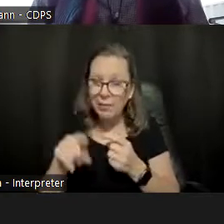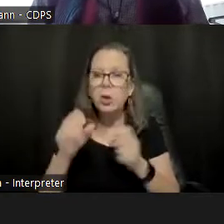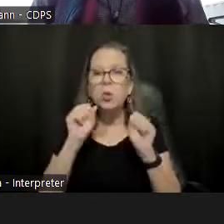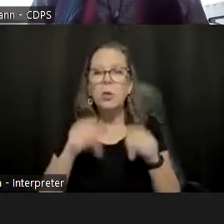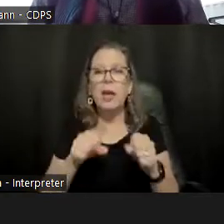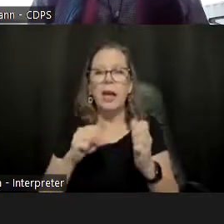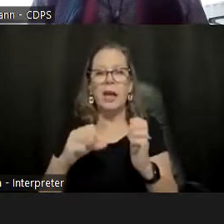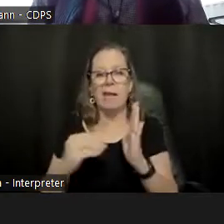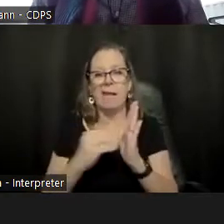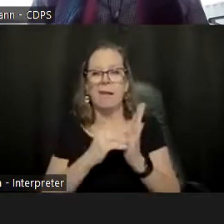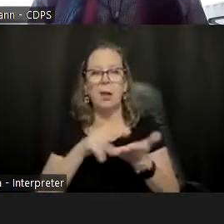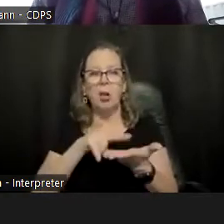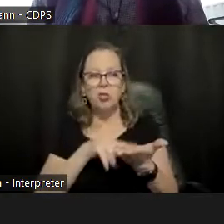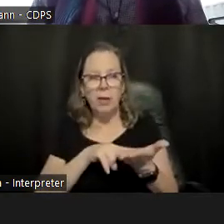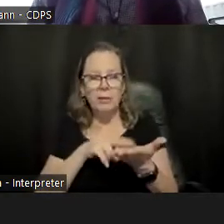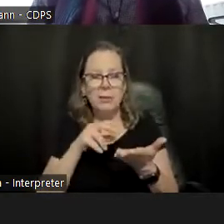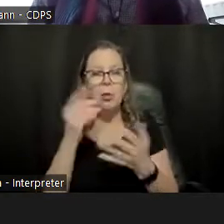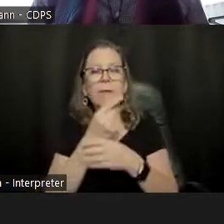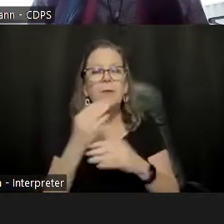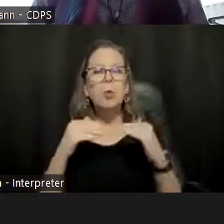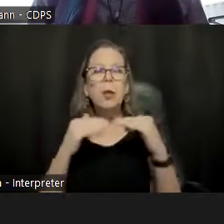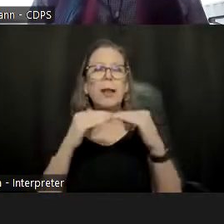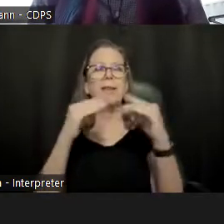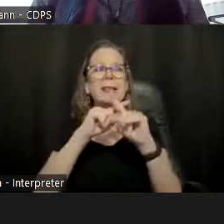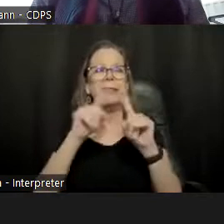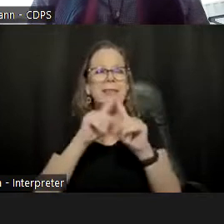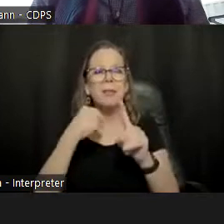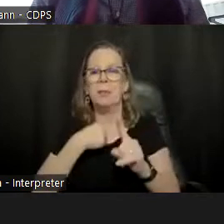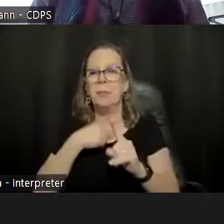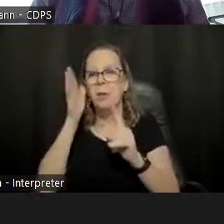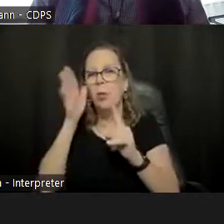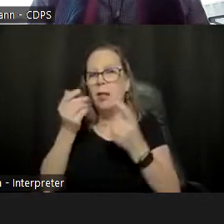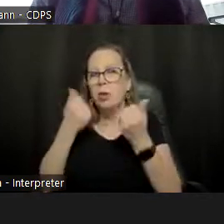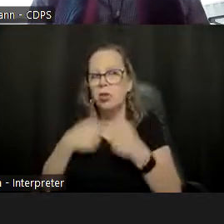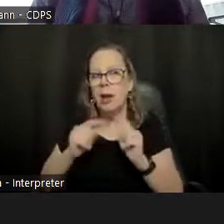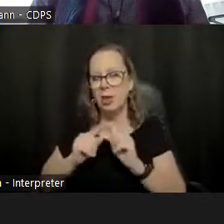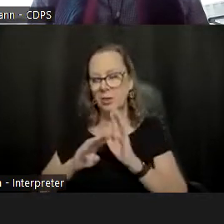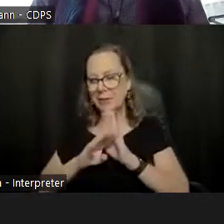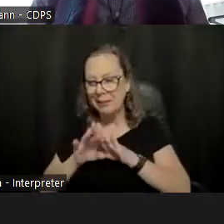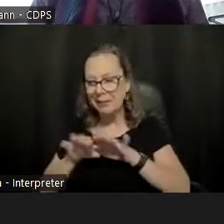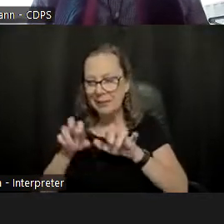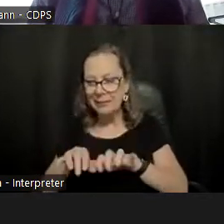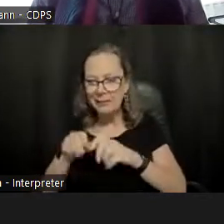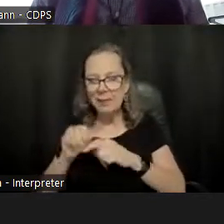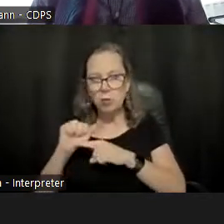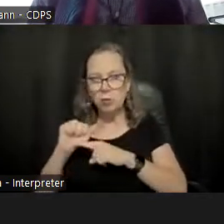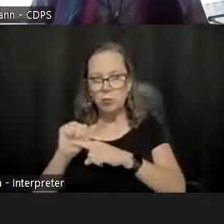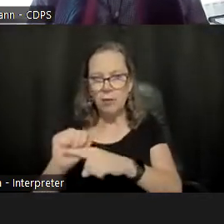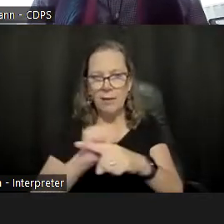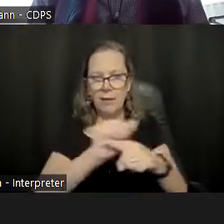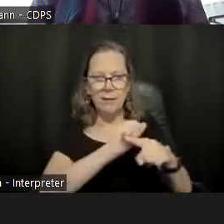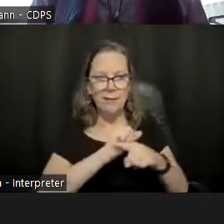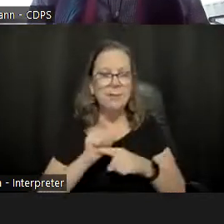contract. So there's a few different levels that I'm going to start trying to bring together a training to help us better identify when